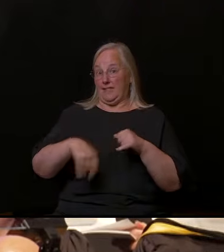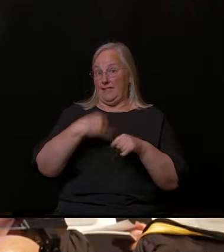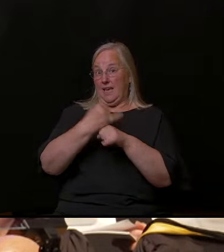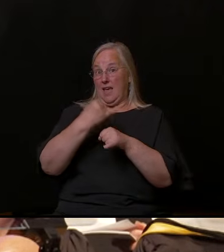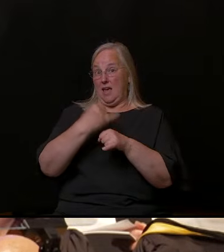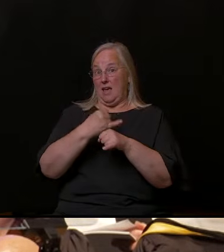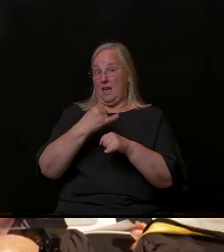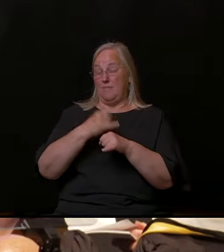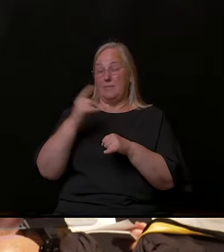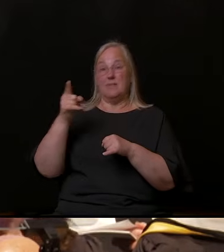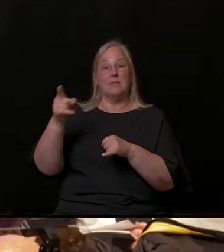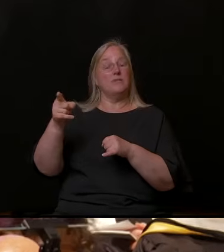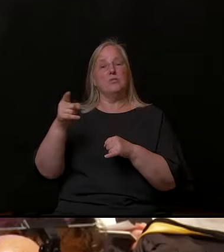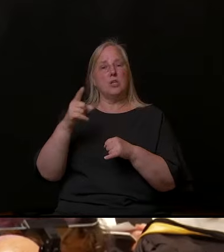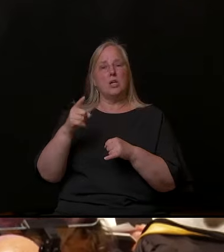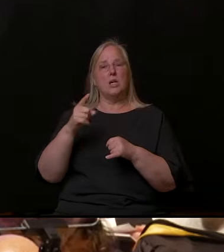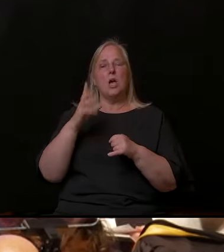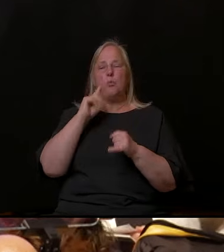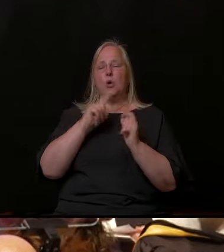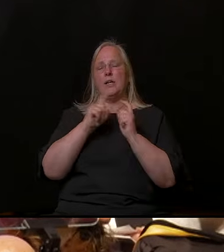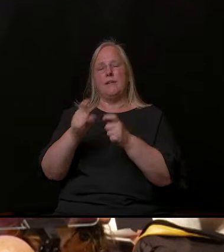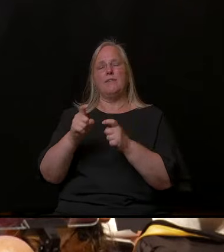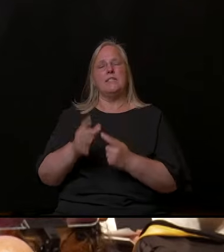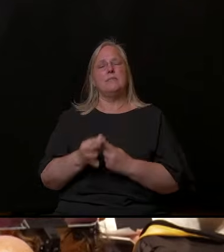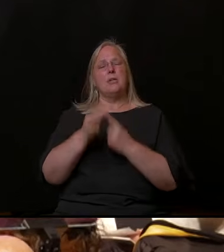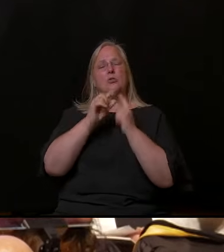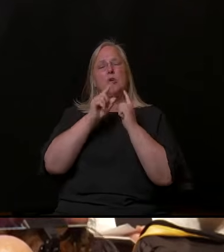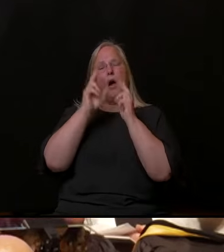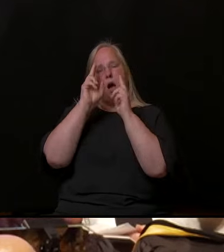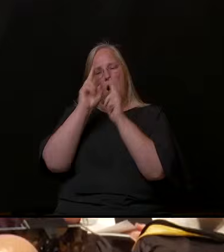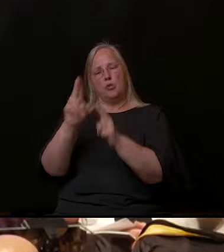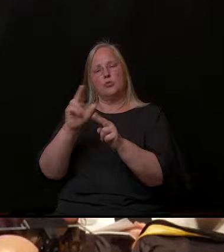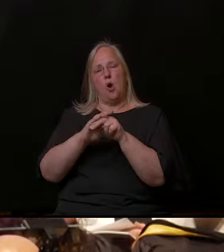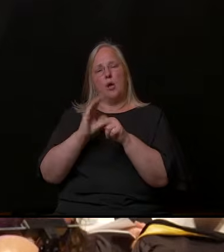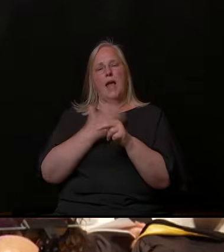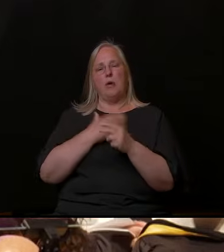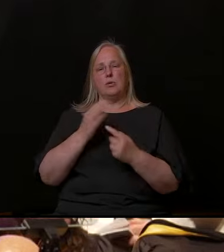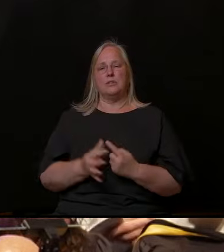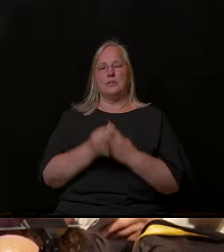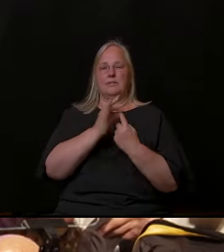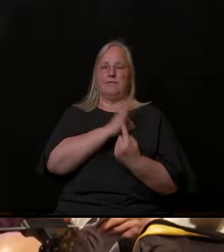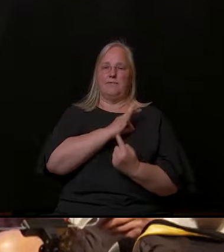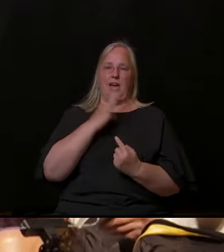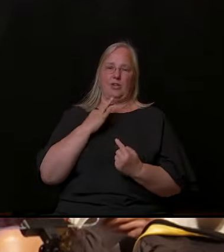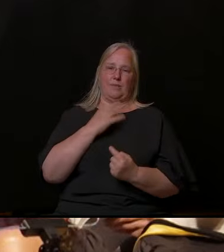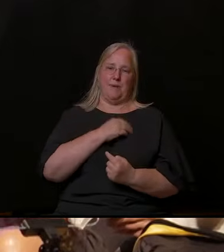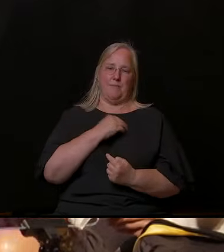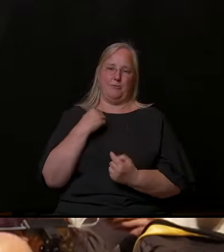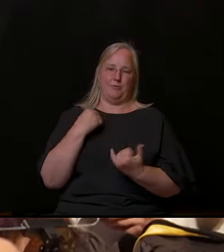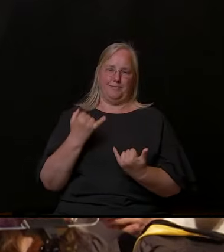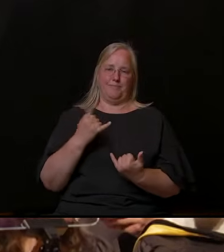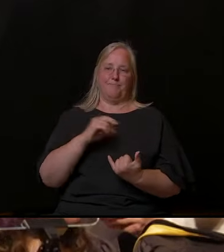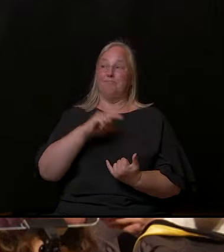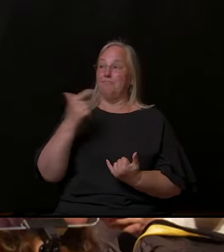is going to bestow special honors upon our distinguished faculty members. Diane?